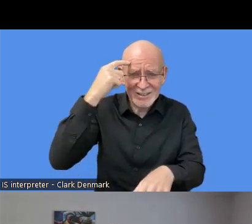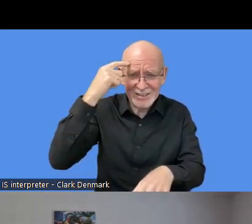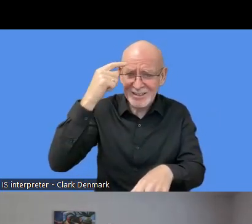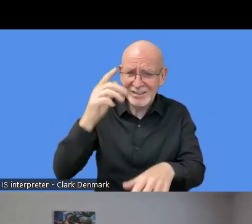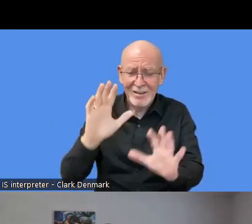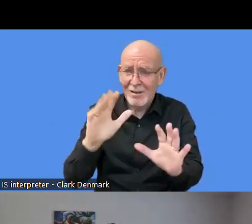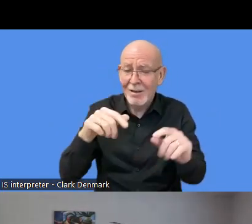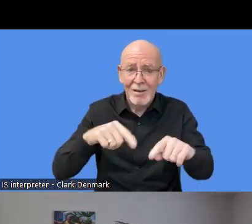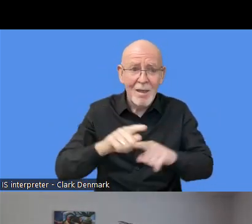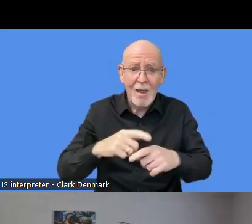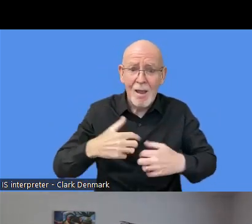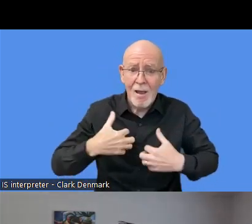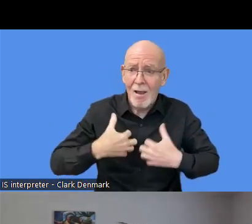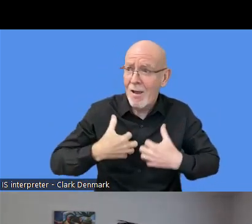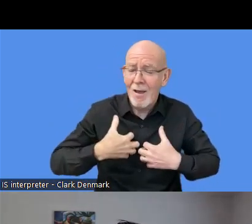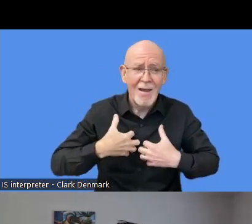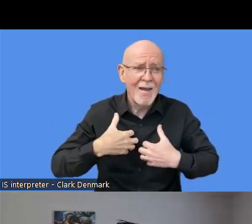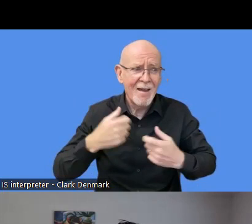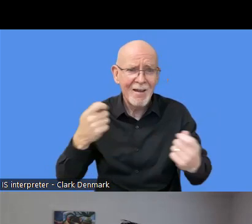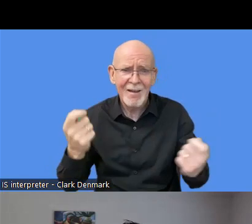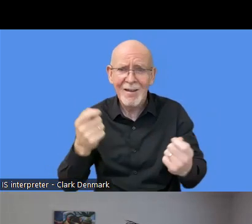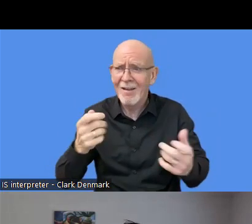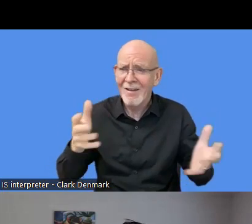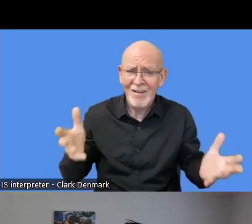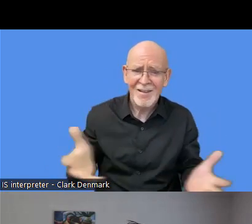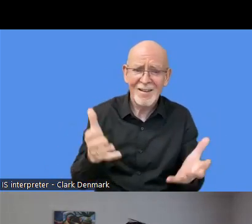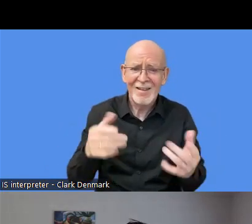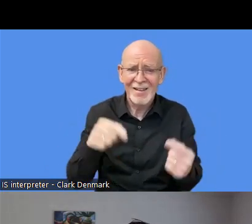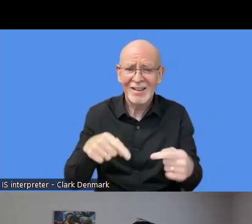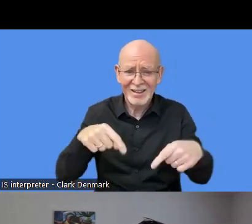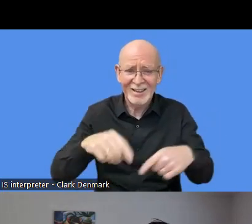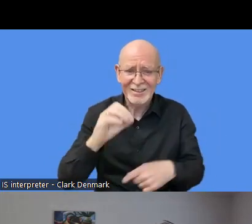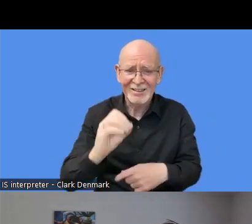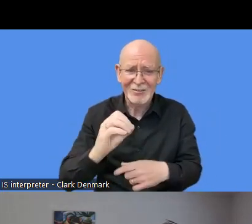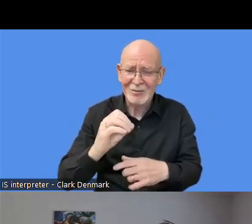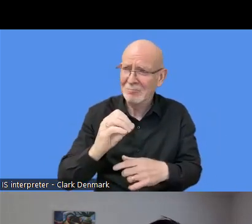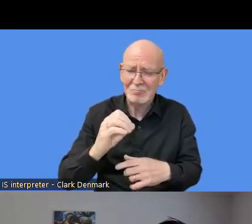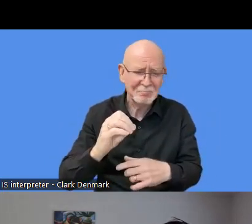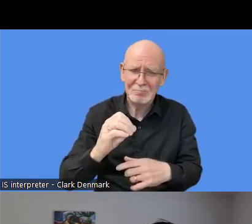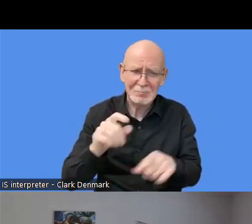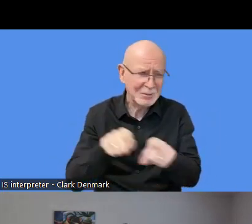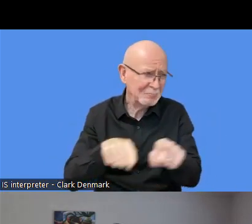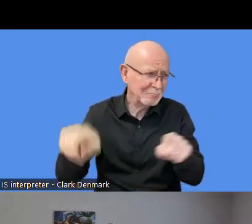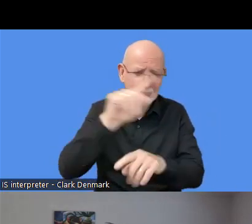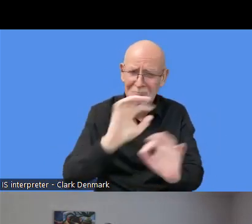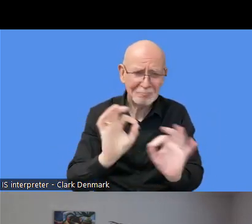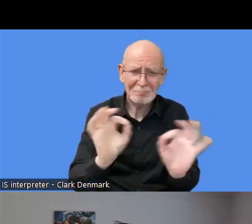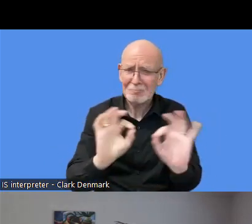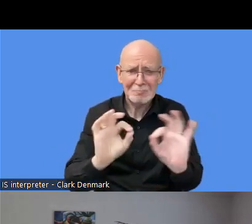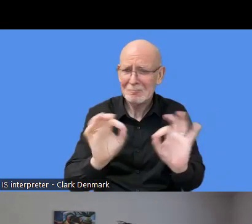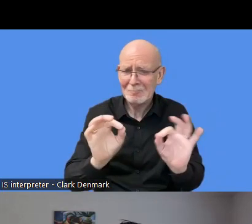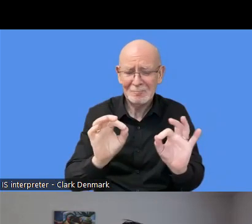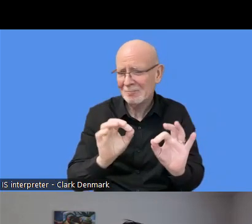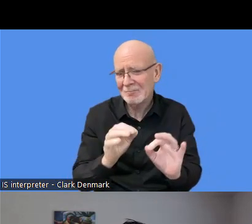genuinely. So it's an opportunity for you to make your colleagues proud of you and the work that you're doing, for